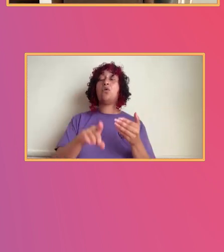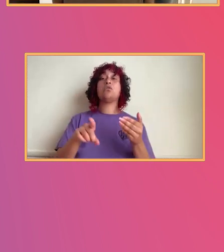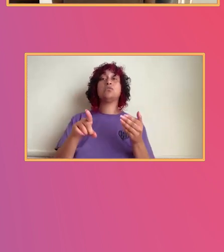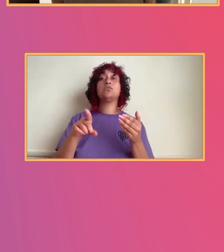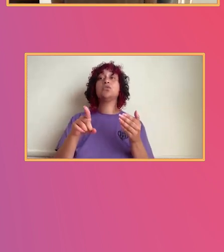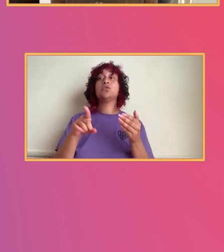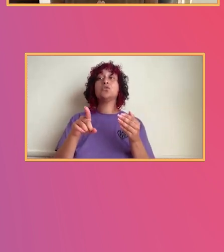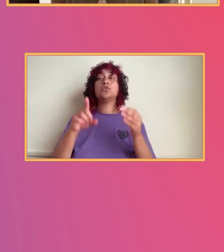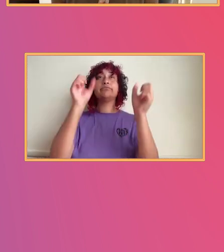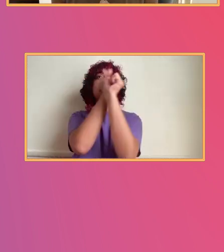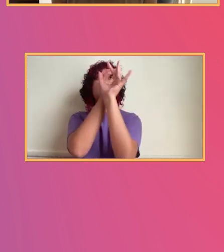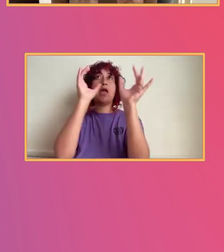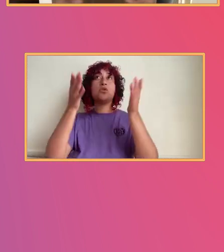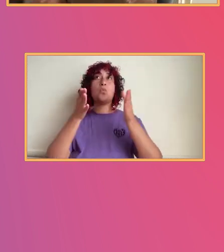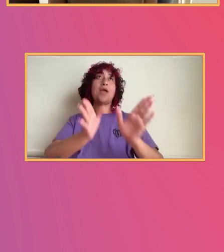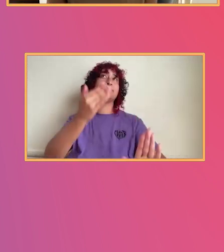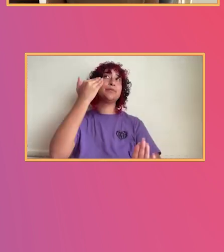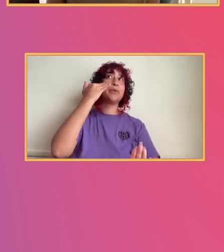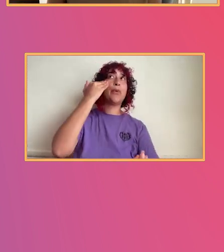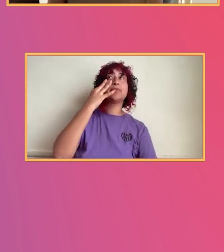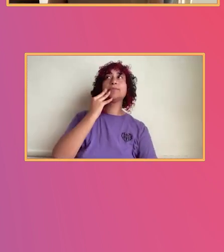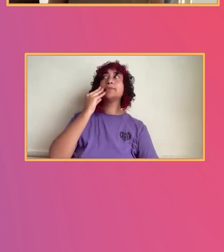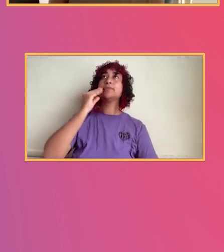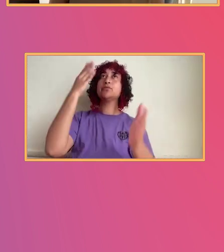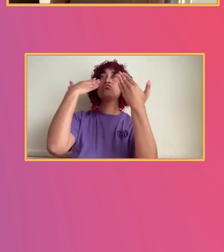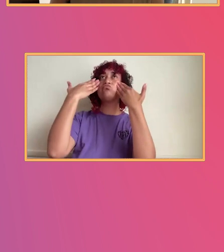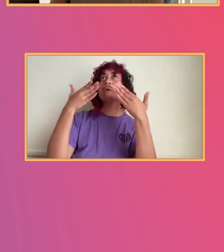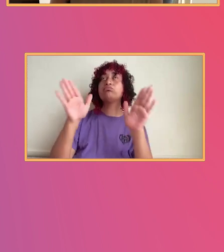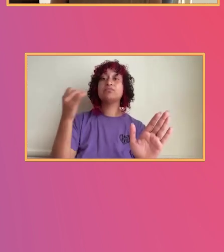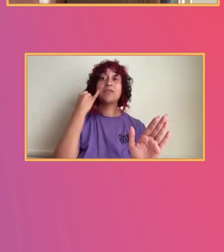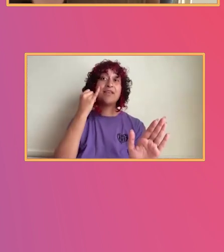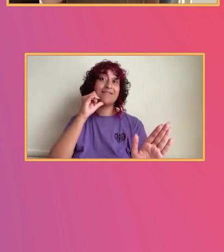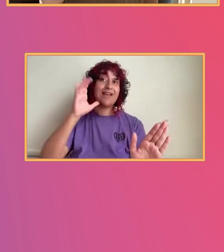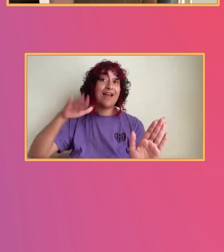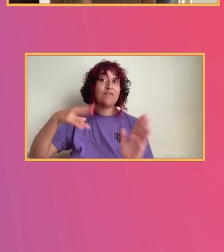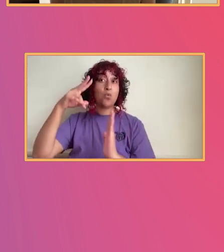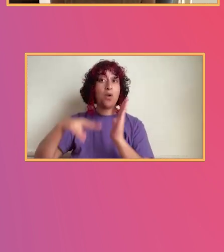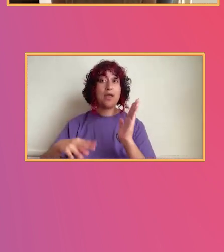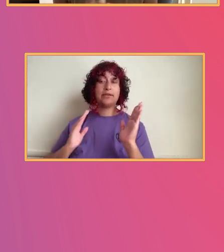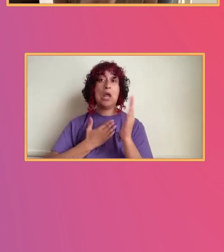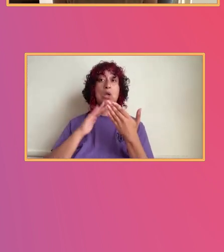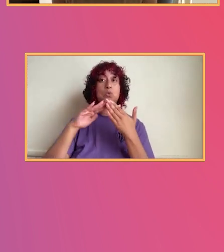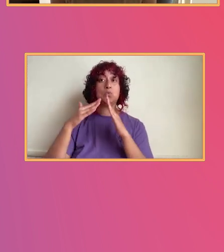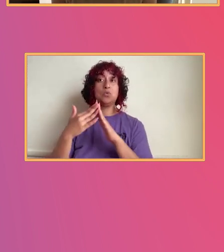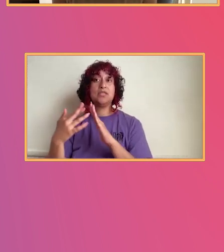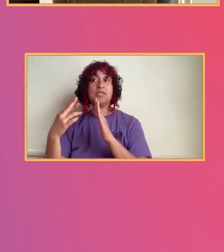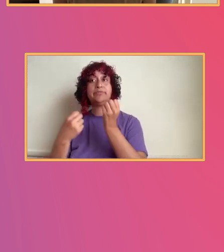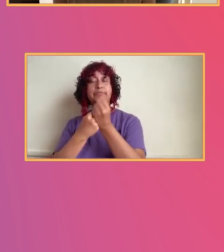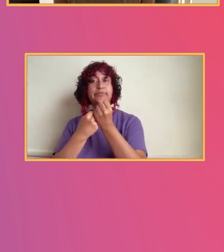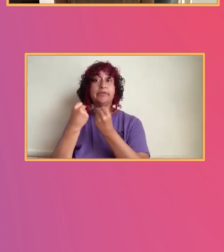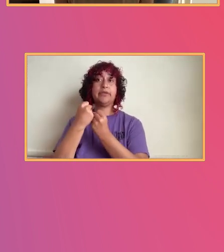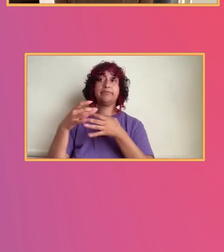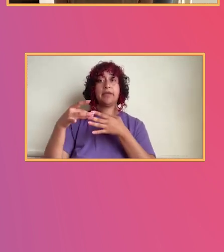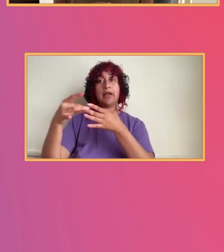your ways of being and knowing. If you haven't read our community guidelines before, I invite you to do so or